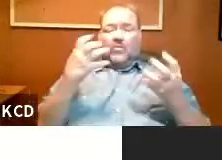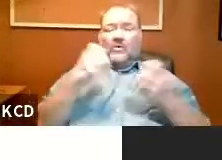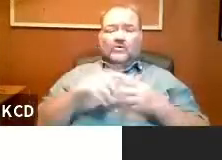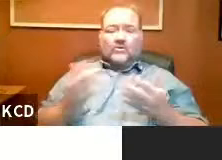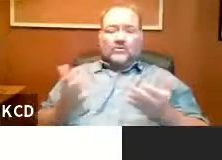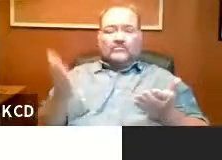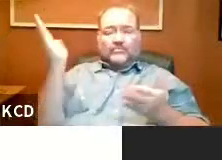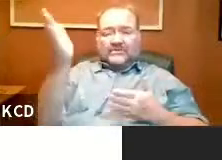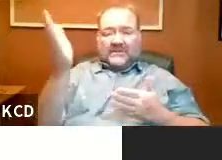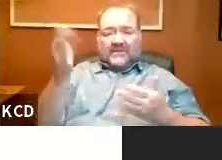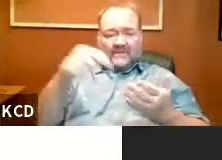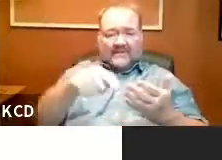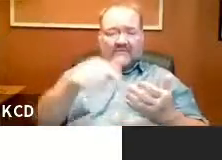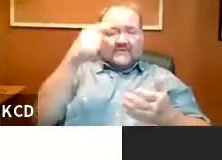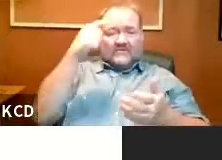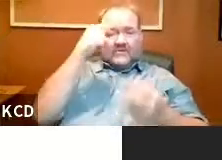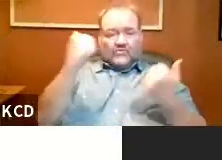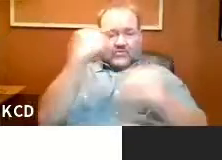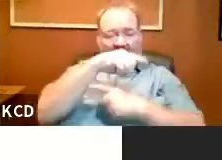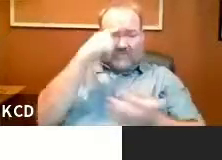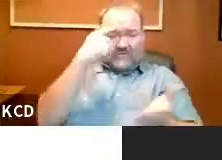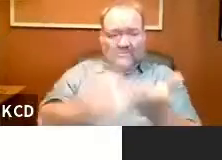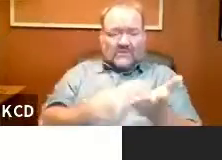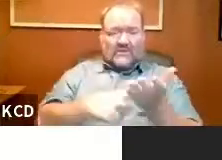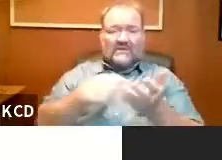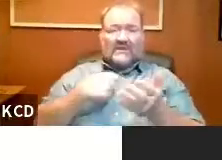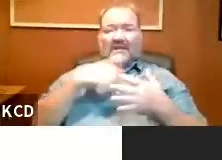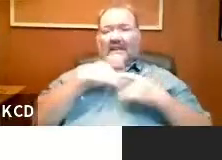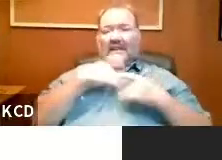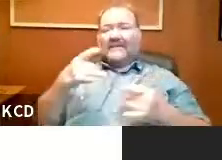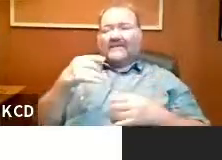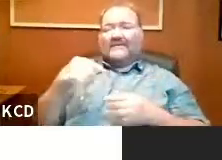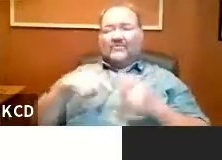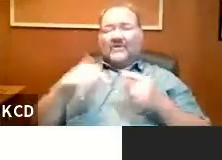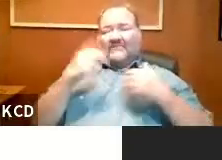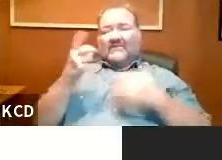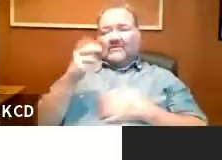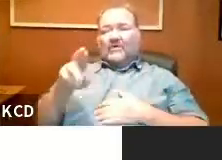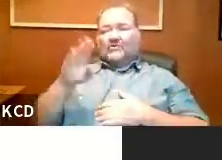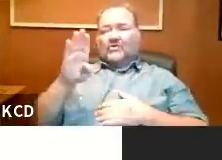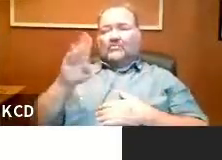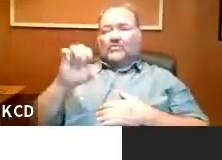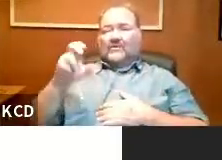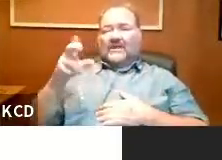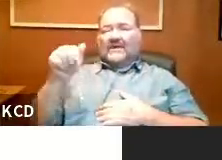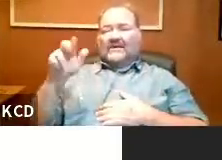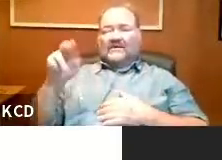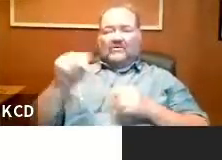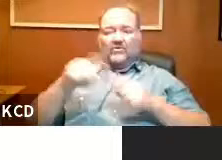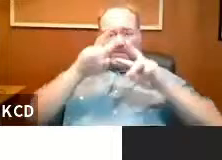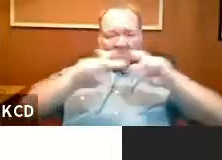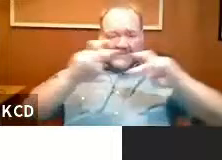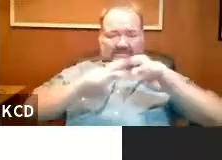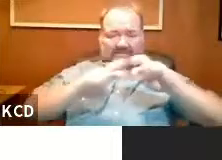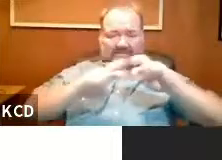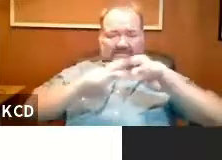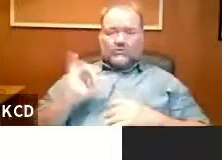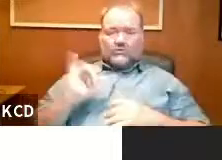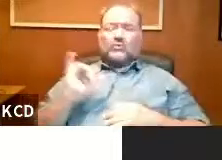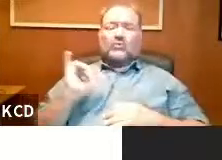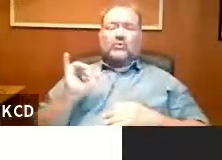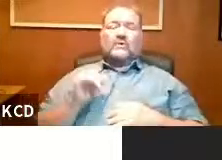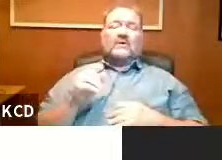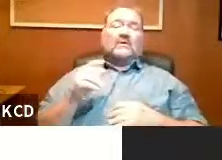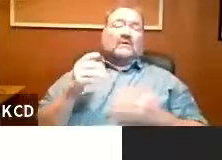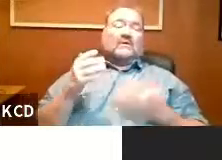present these to you guys today for discussion. Again, I'd really like Dr. Buchanan to have an opportunity to digest this as well. And